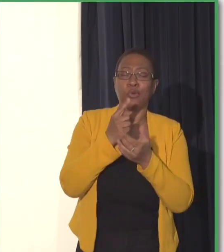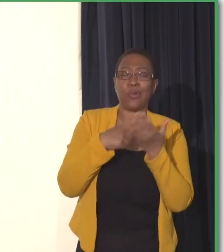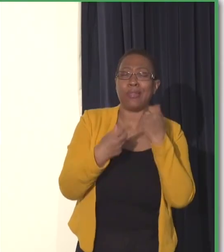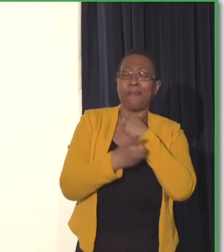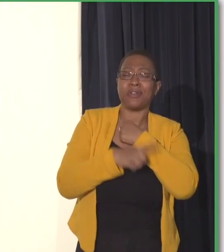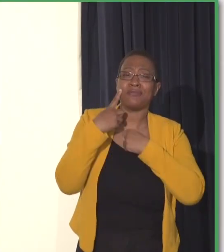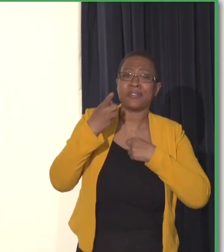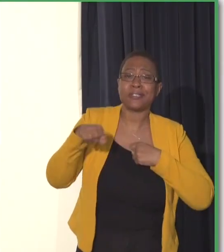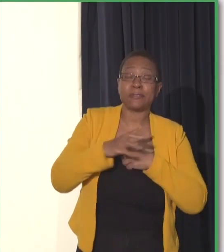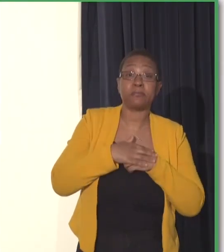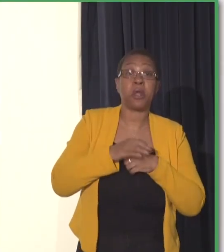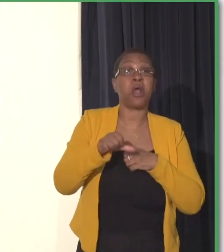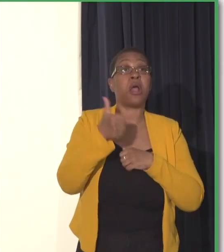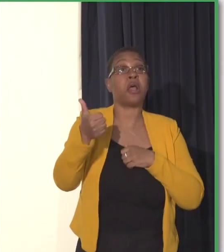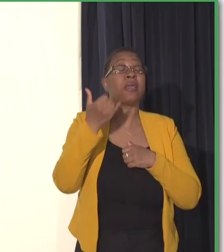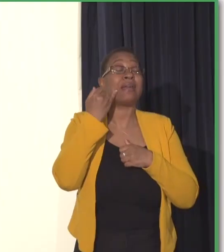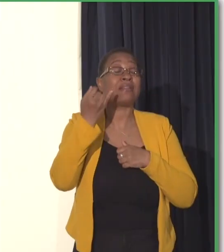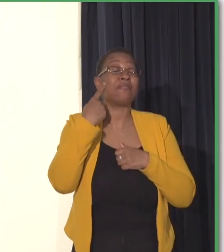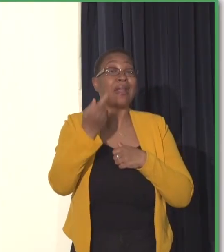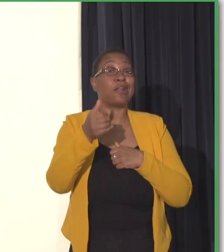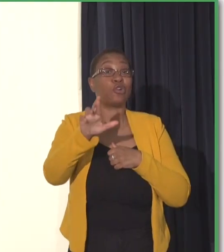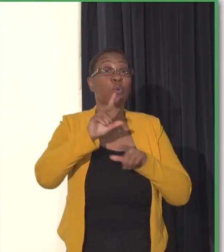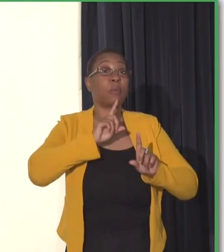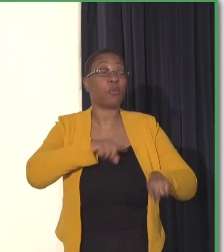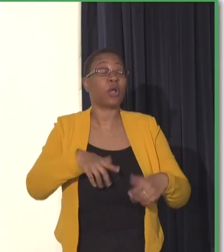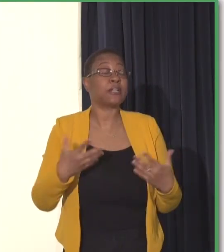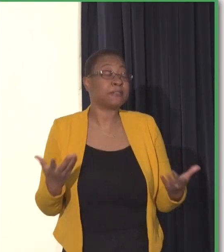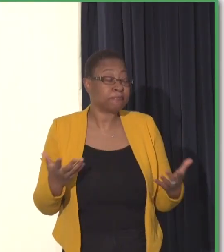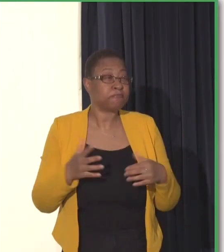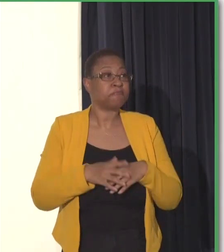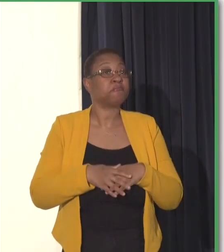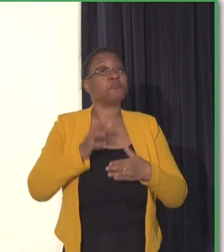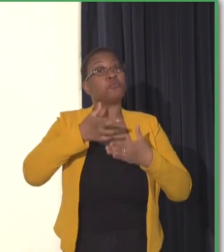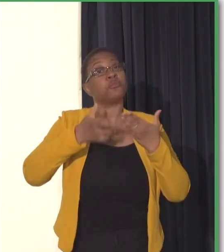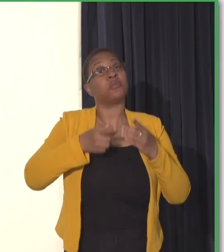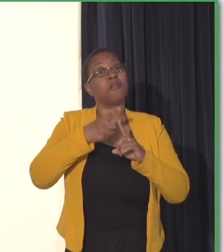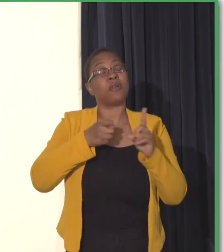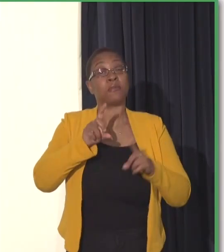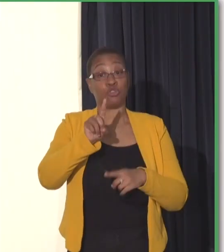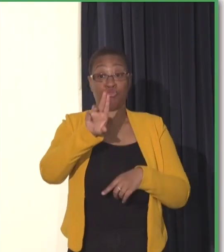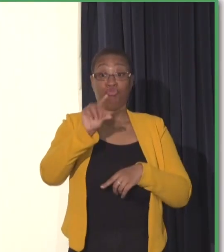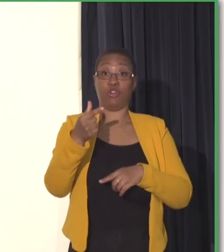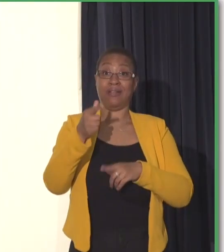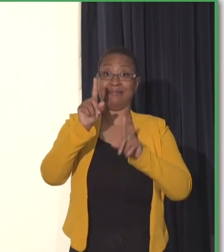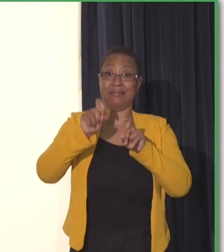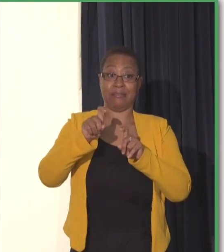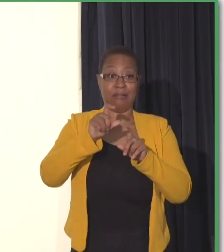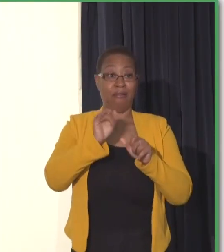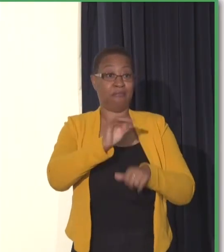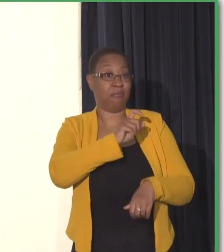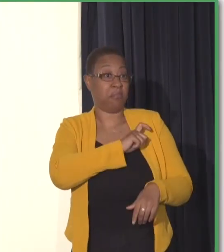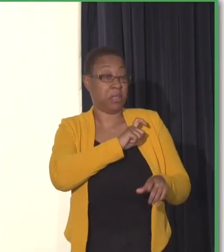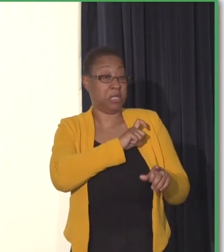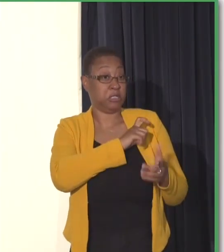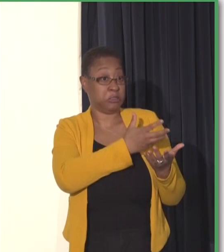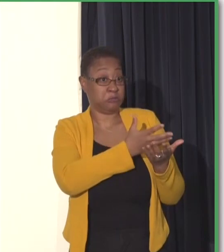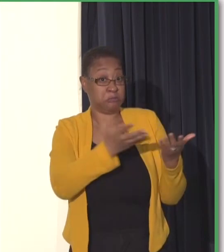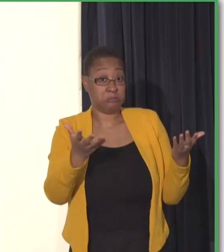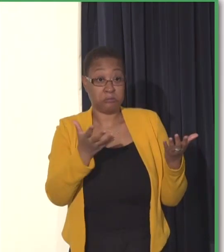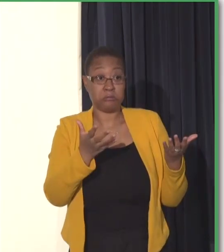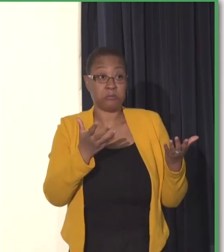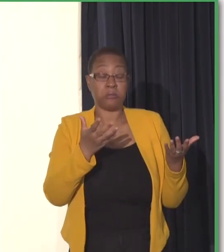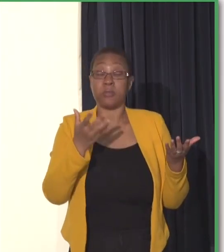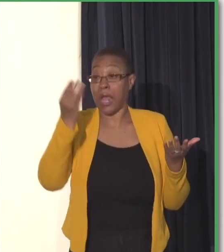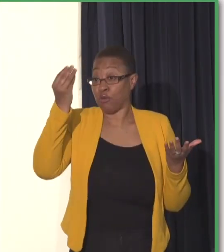Another idea for the HR report, how about results of the drug testing? I was told there